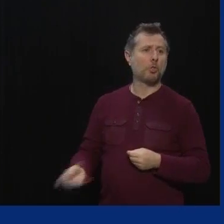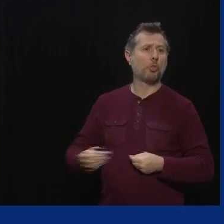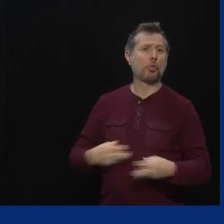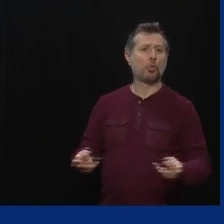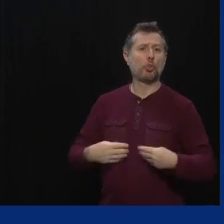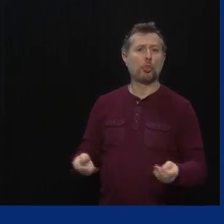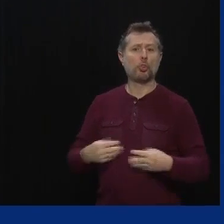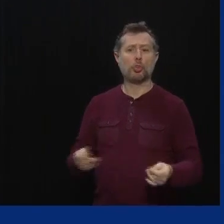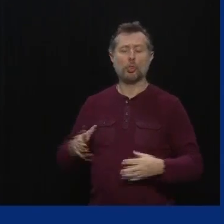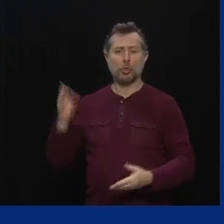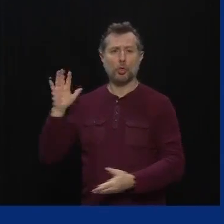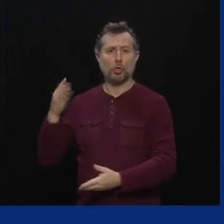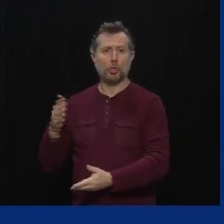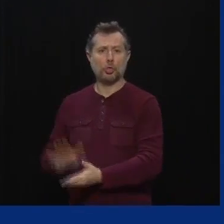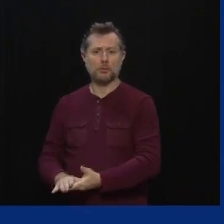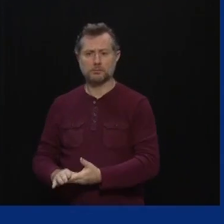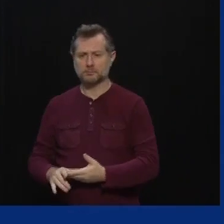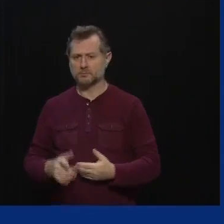trying to